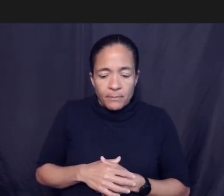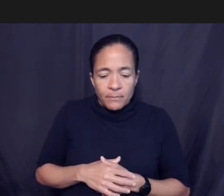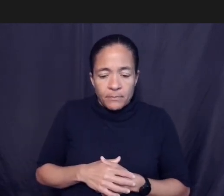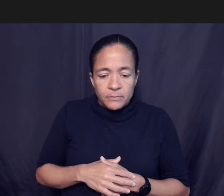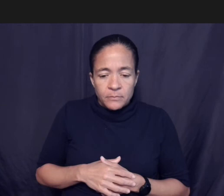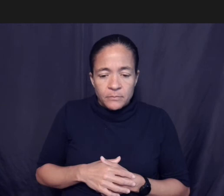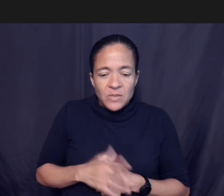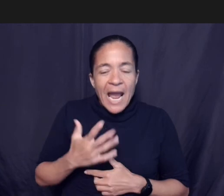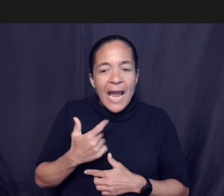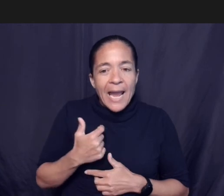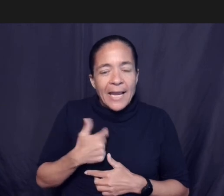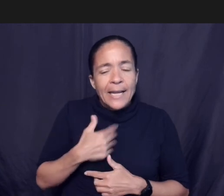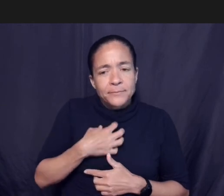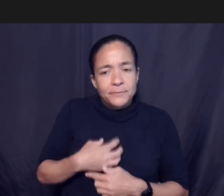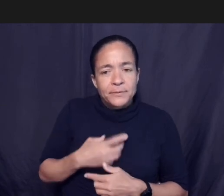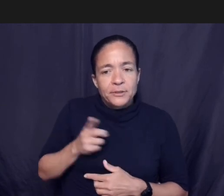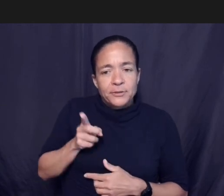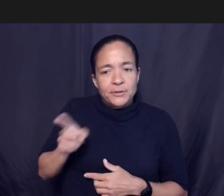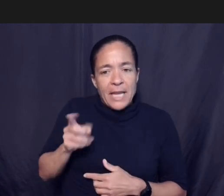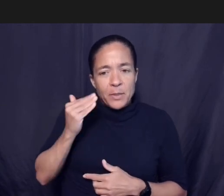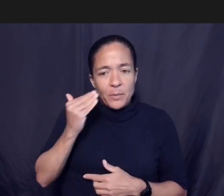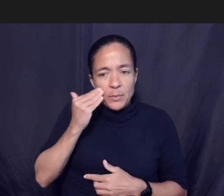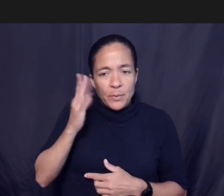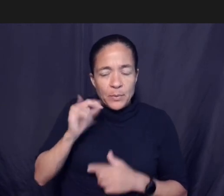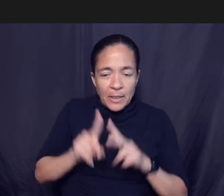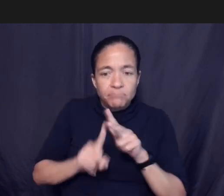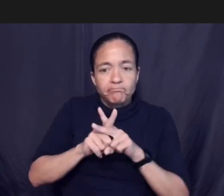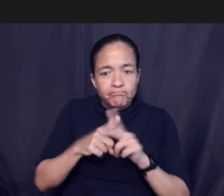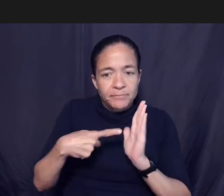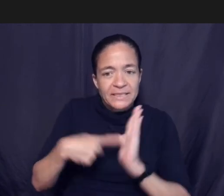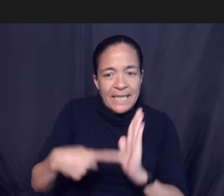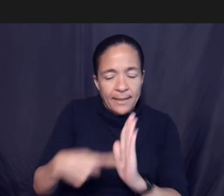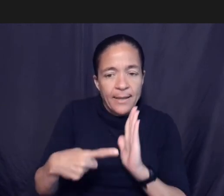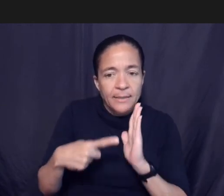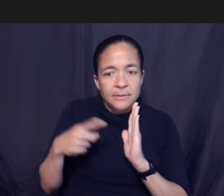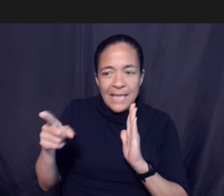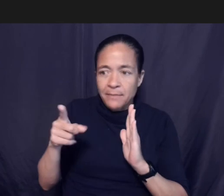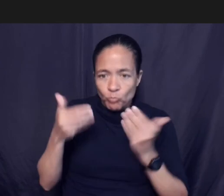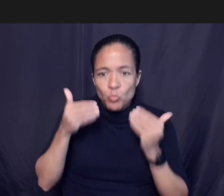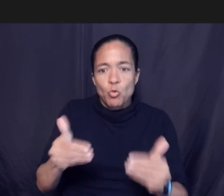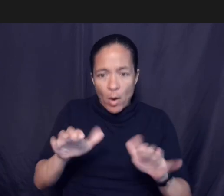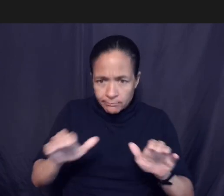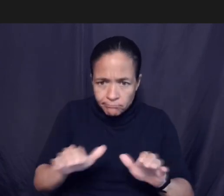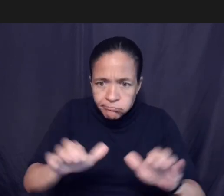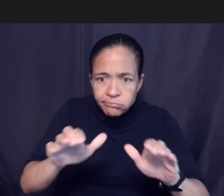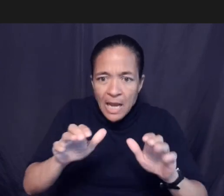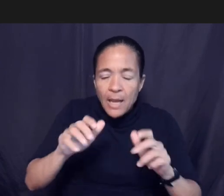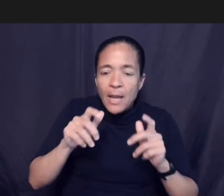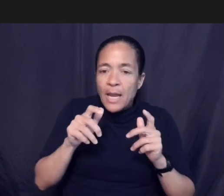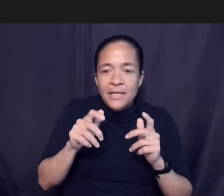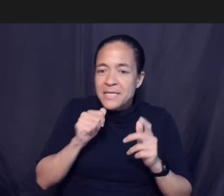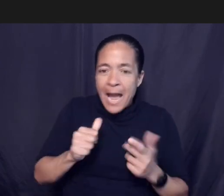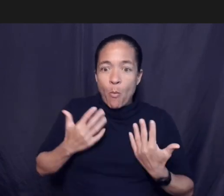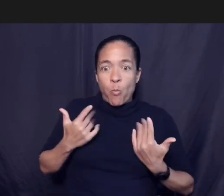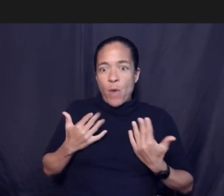conscious and aware of like the signs and like act upon it for the testing, and not just wait until